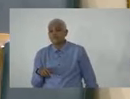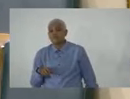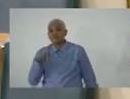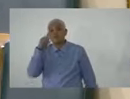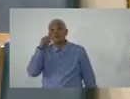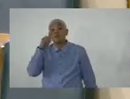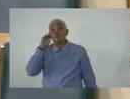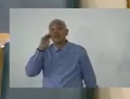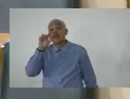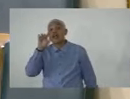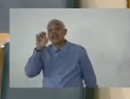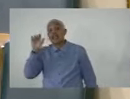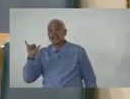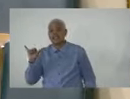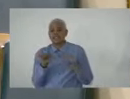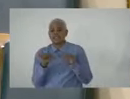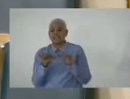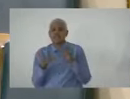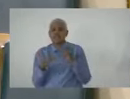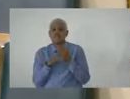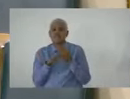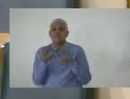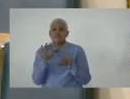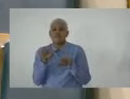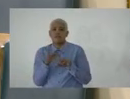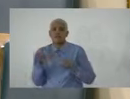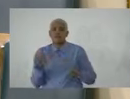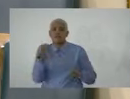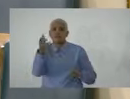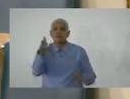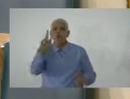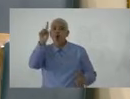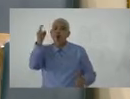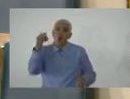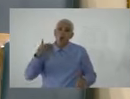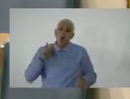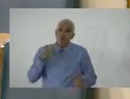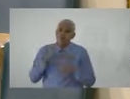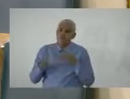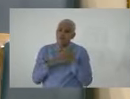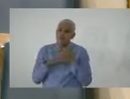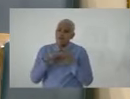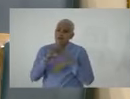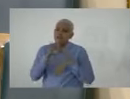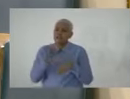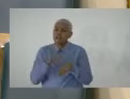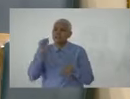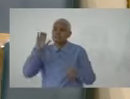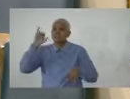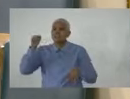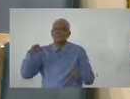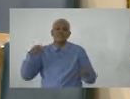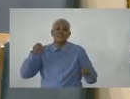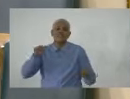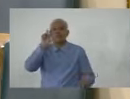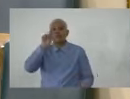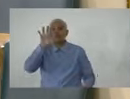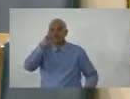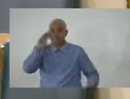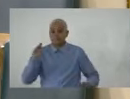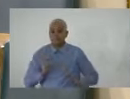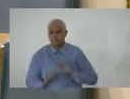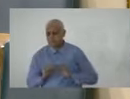football field was donated. They always had the football field, Madam Speaker, but the SCJ spent over $3.5